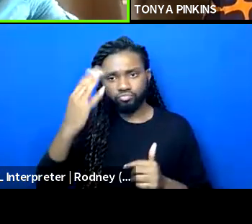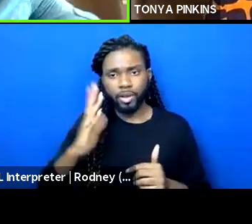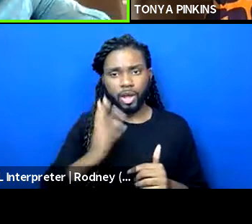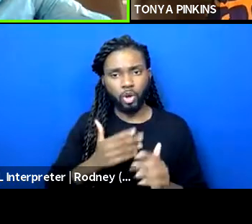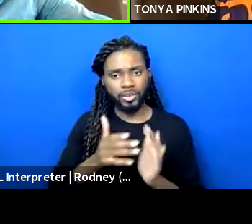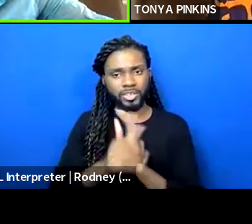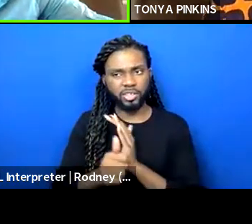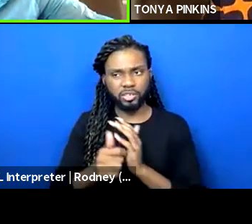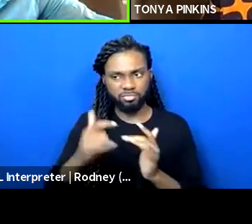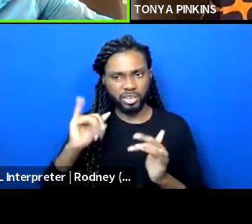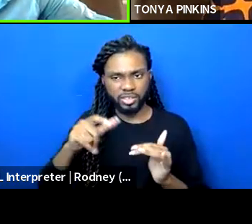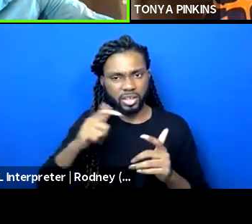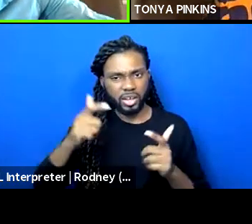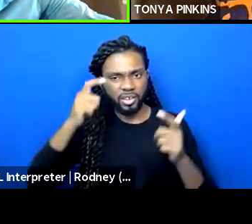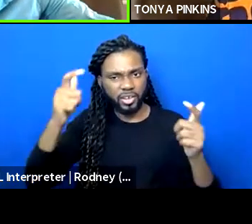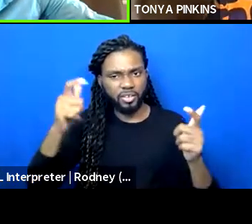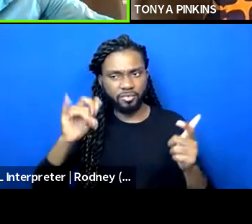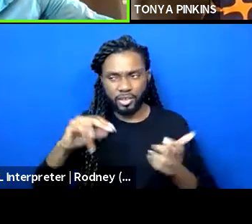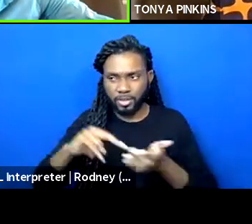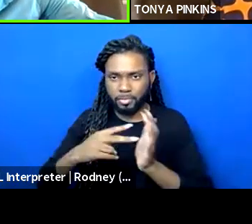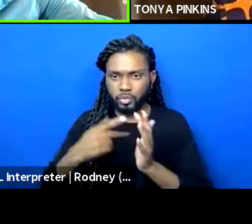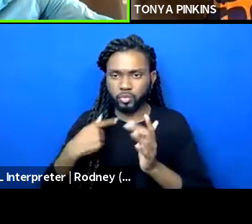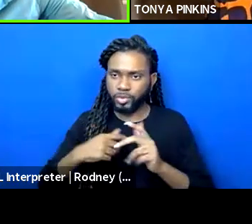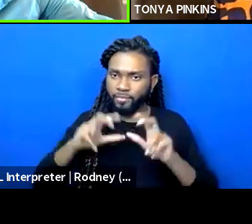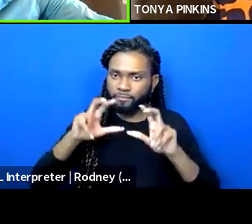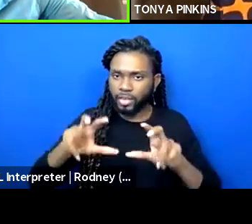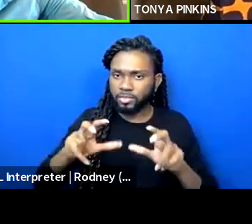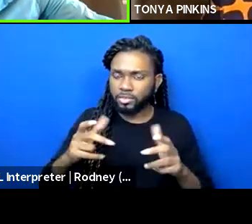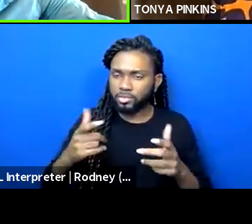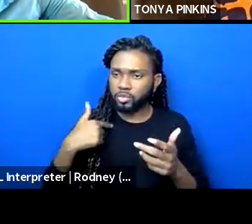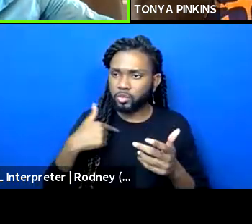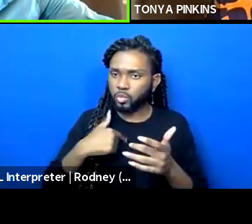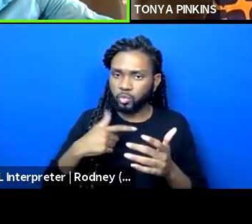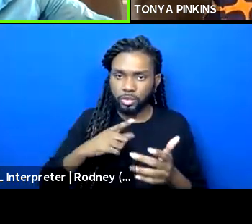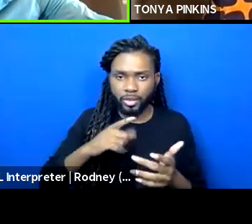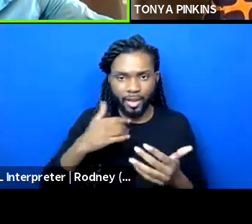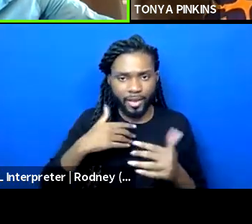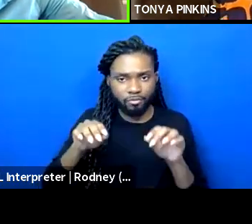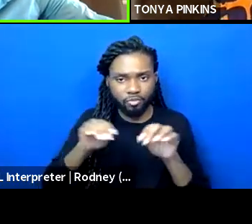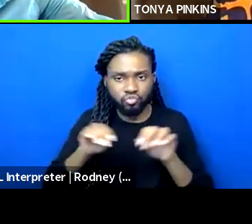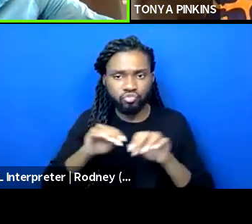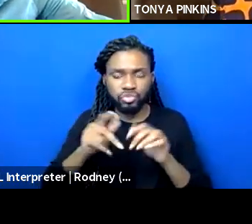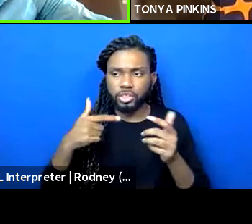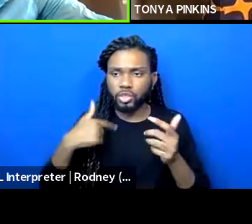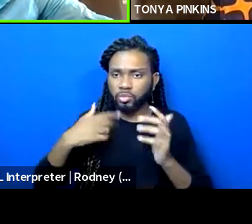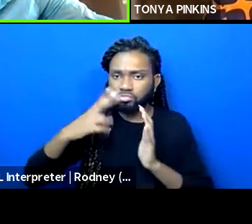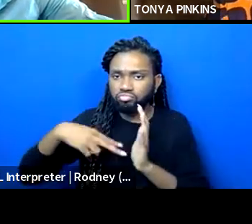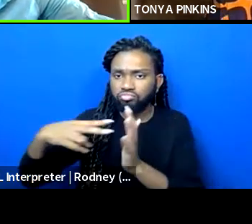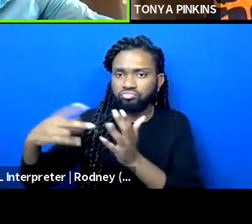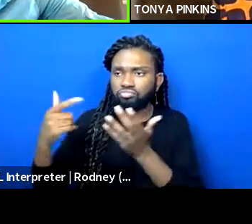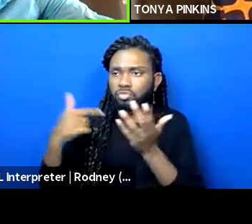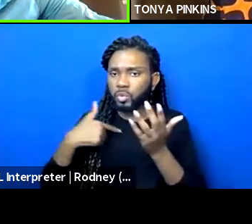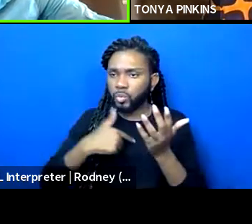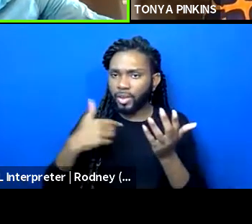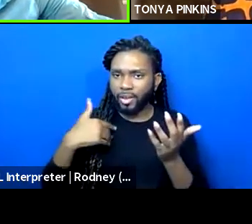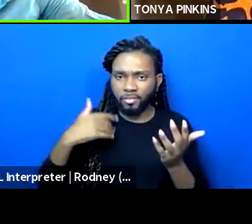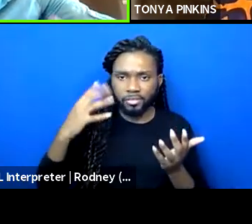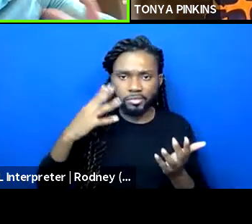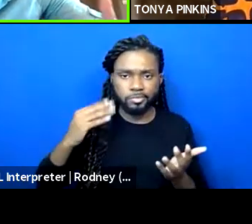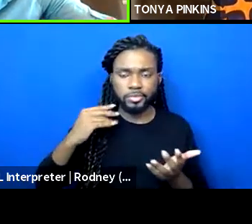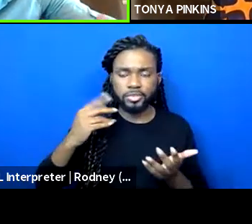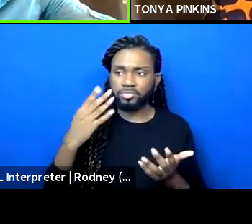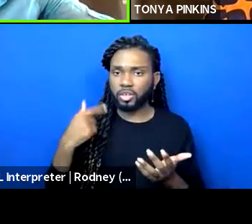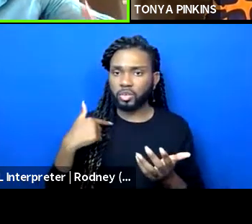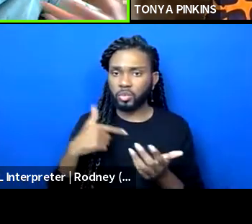in ourselves. We are very well-read, we're well-degreed, we're well-experienced. And we do